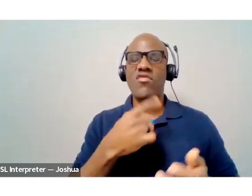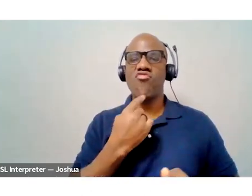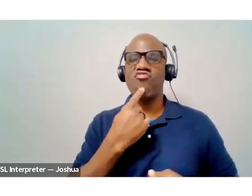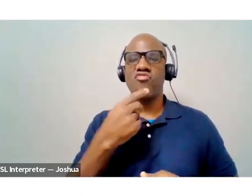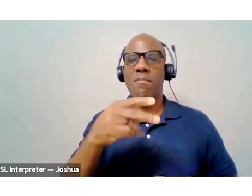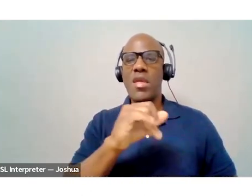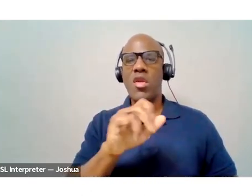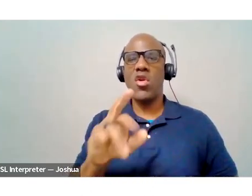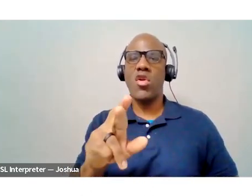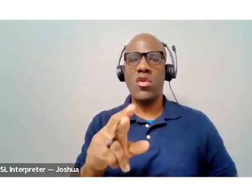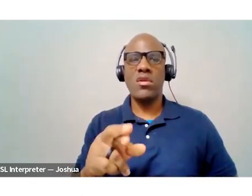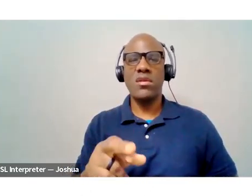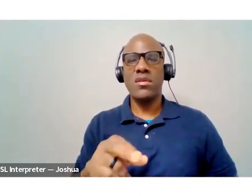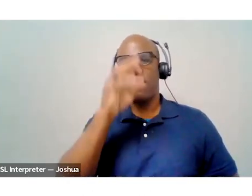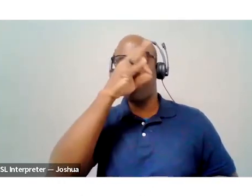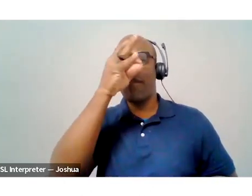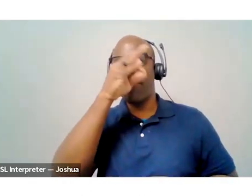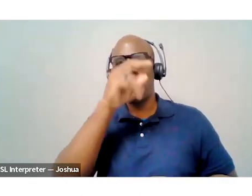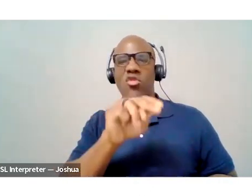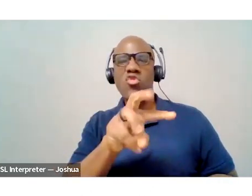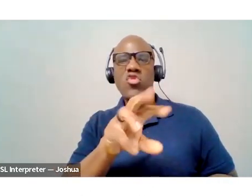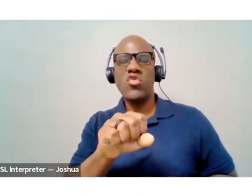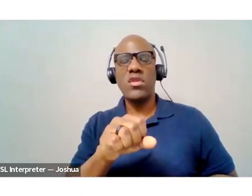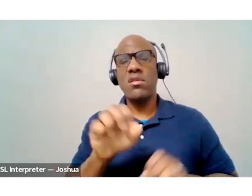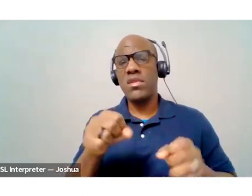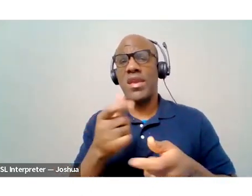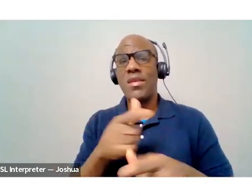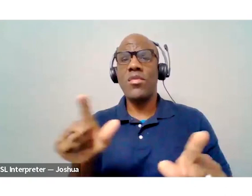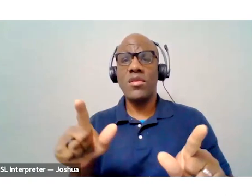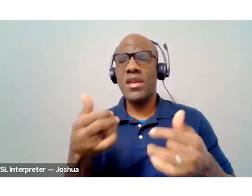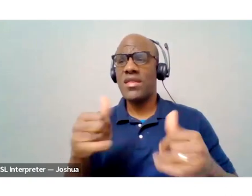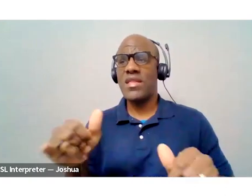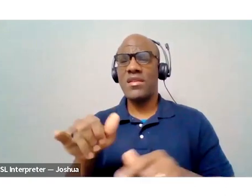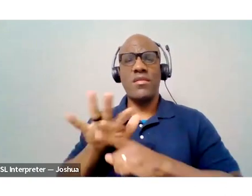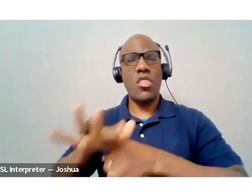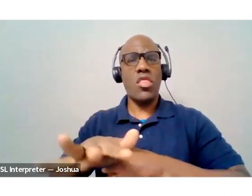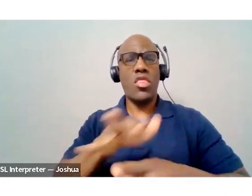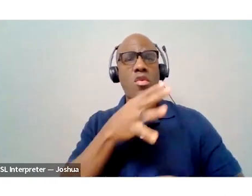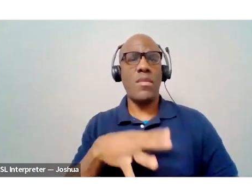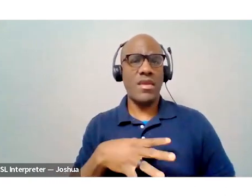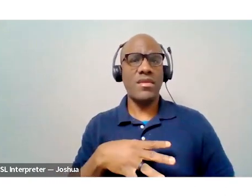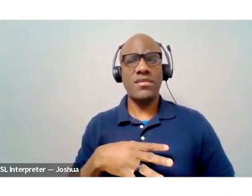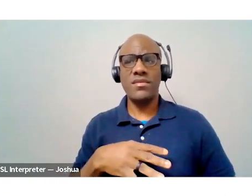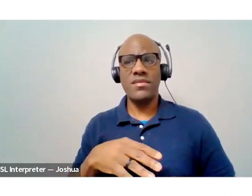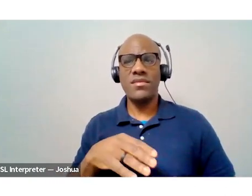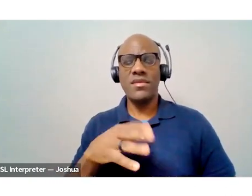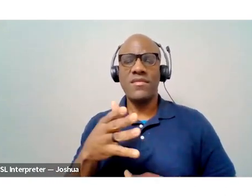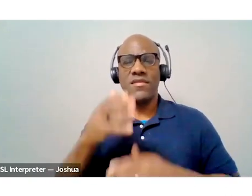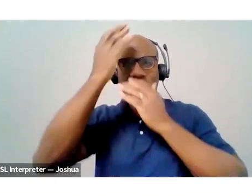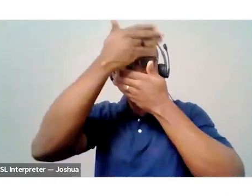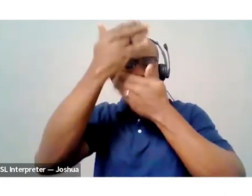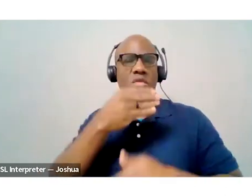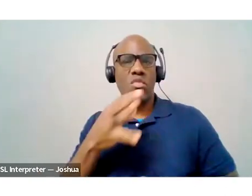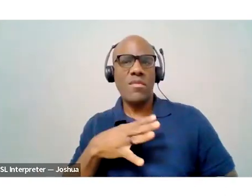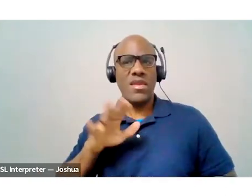mean, actually, you don't even have to be that. You could just be a liberal and have really misogynistic understandings of Muslim women and their agency. But